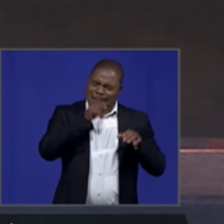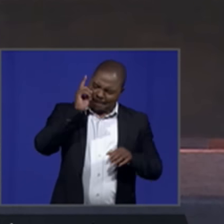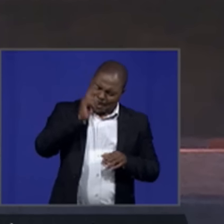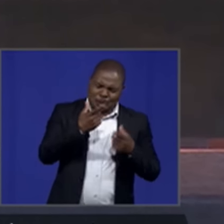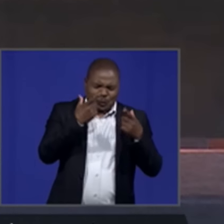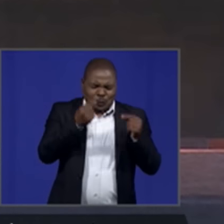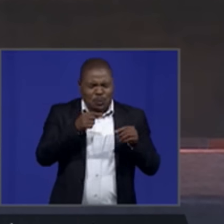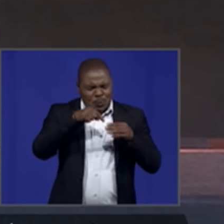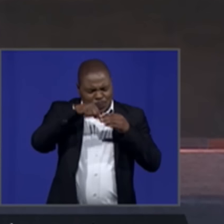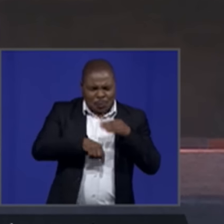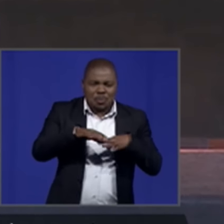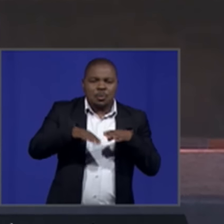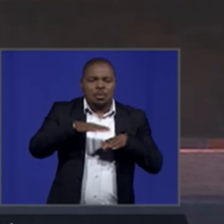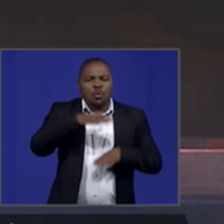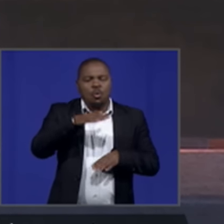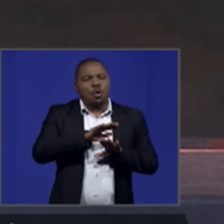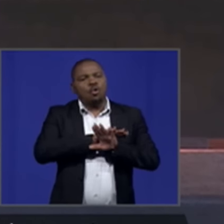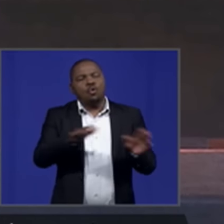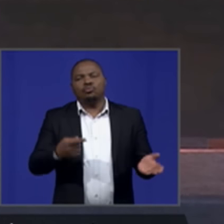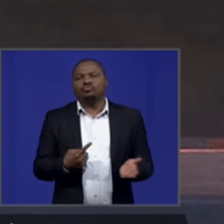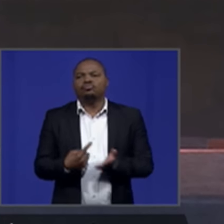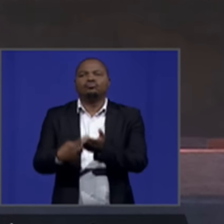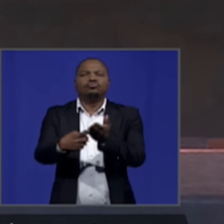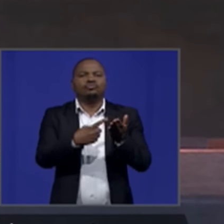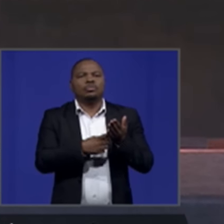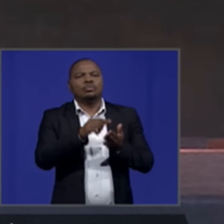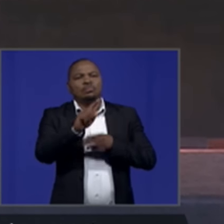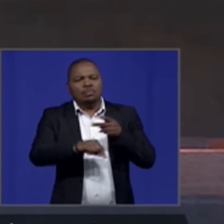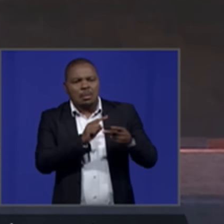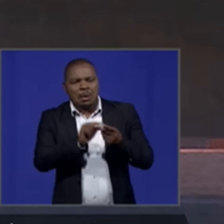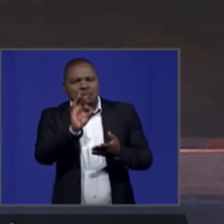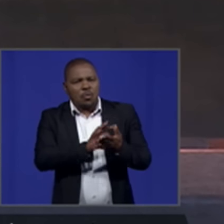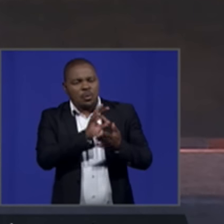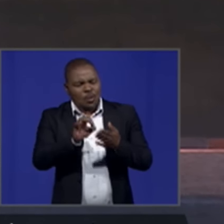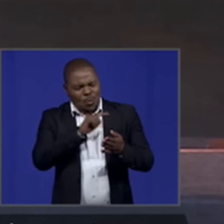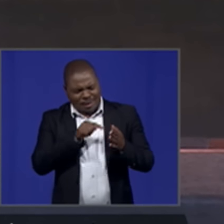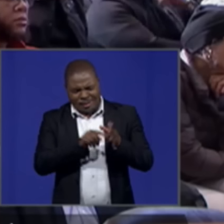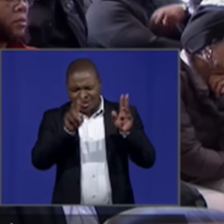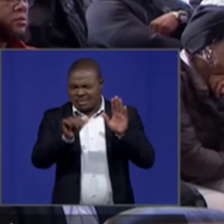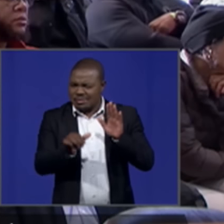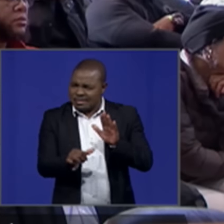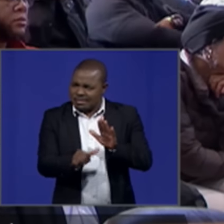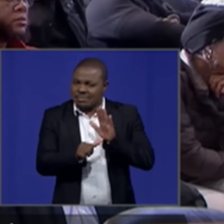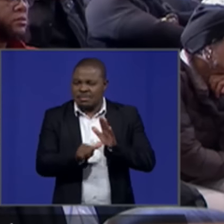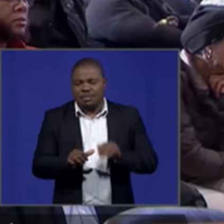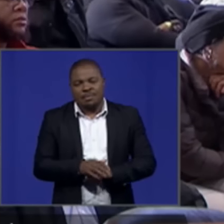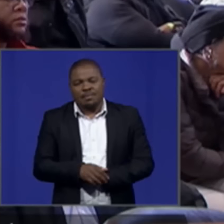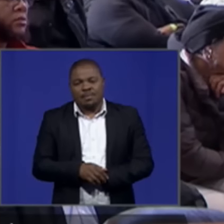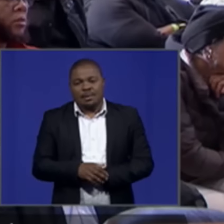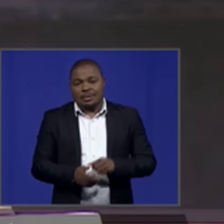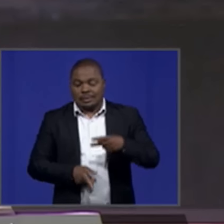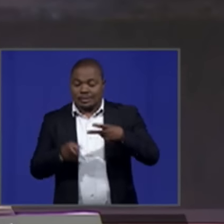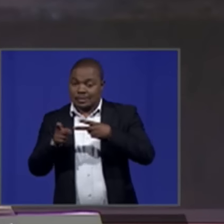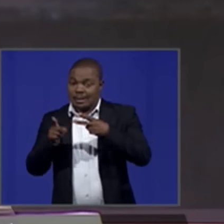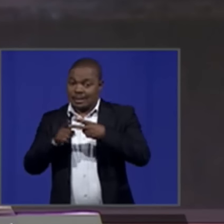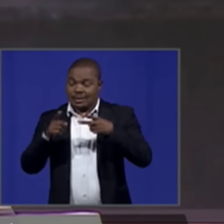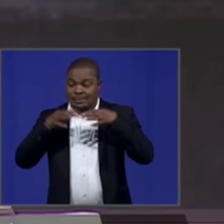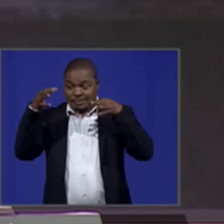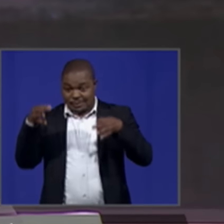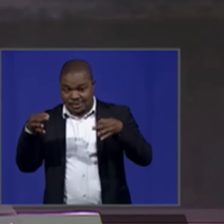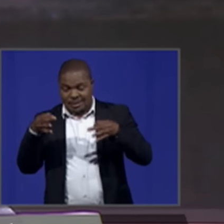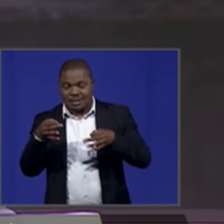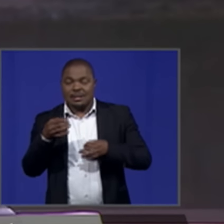than merely table, debate, and vote on such a substantiated motion. Katlholo ya bobedi e ne e supa gore